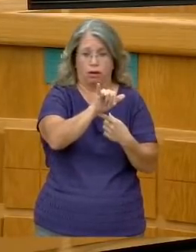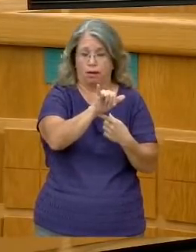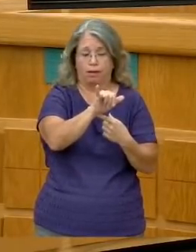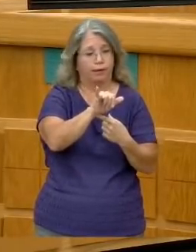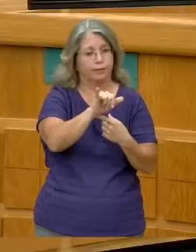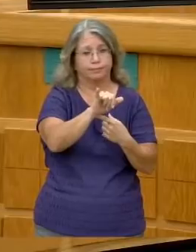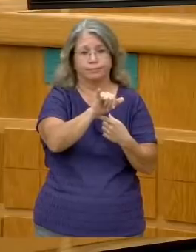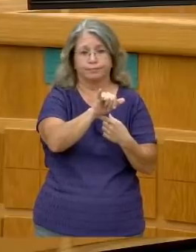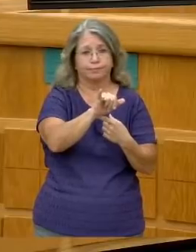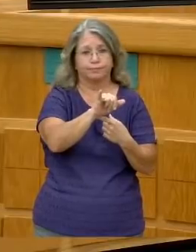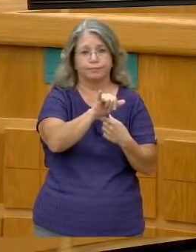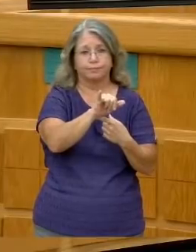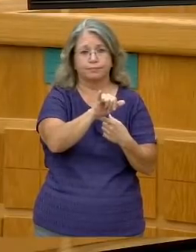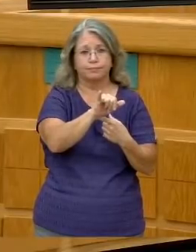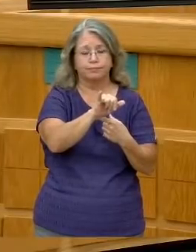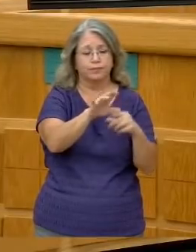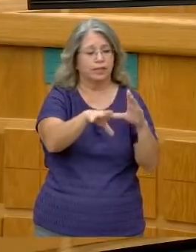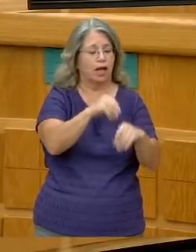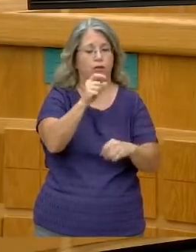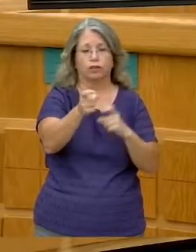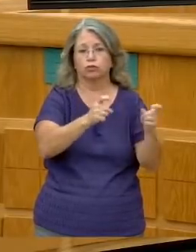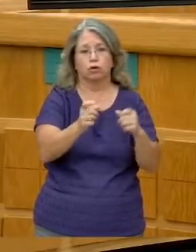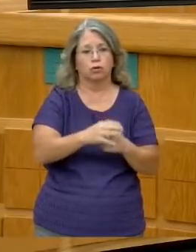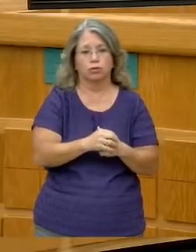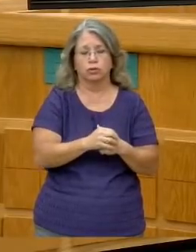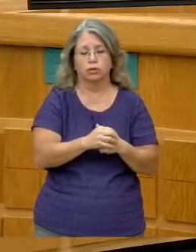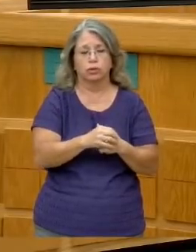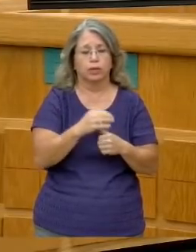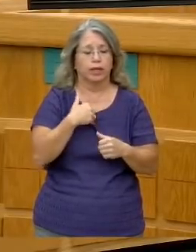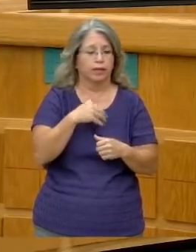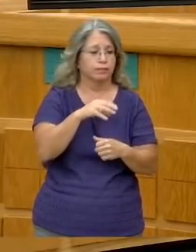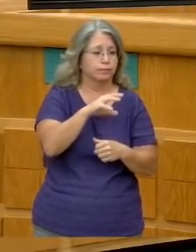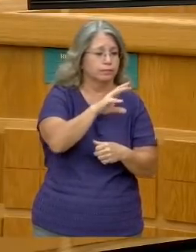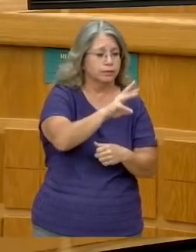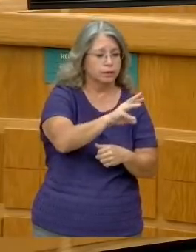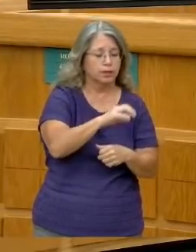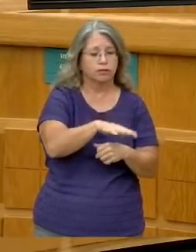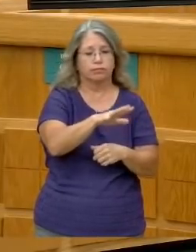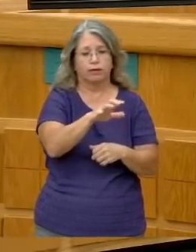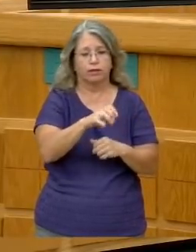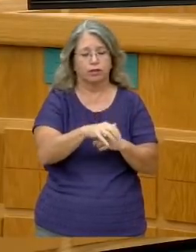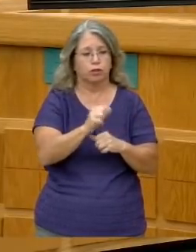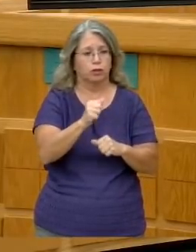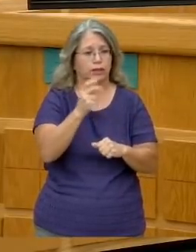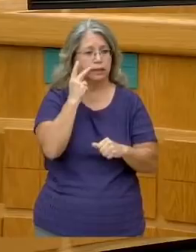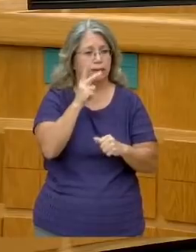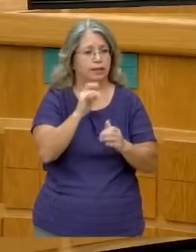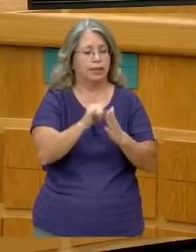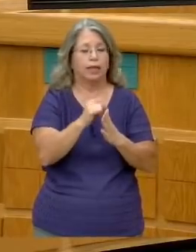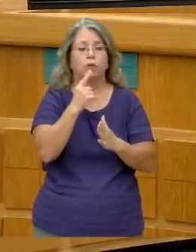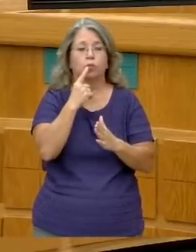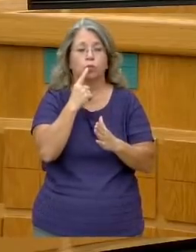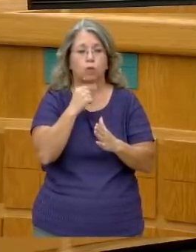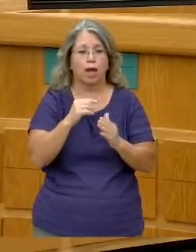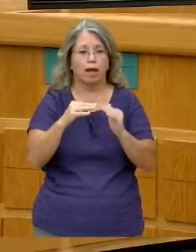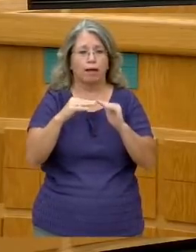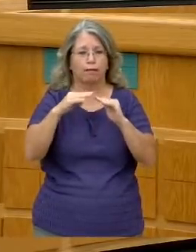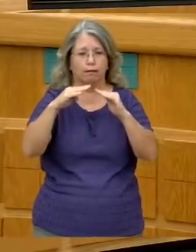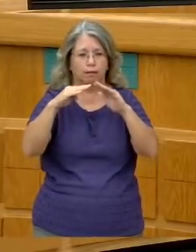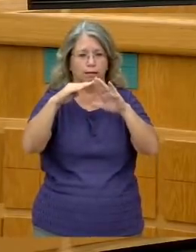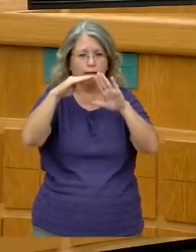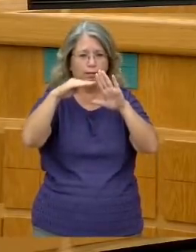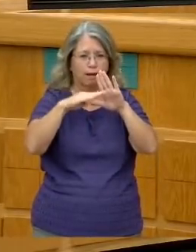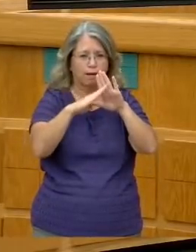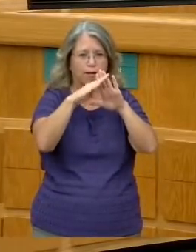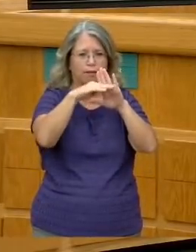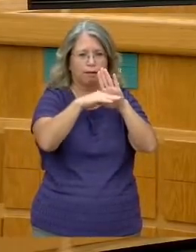control. And we had our 600 number, the 500 number. You can see the red trend line. That's a 7-day average